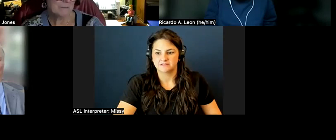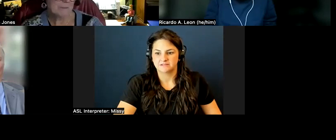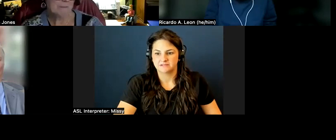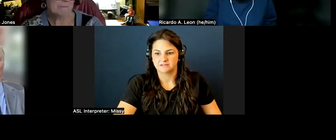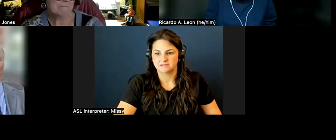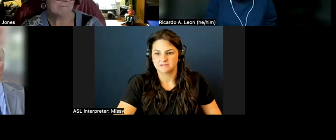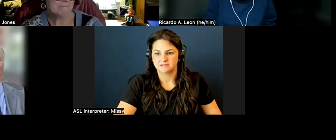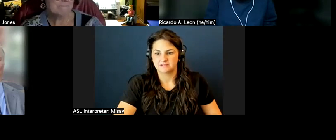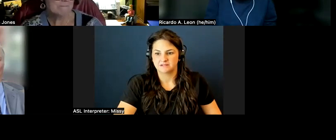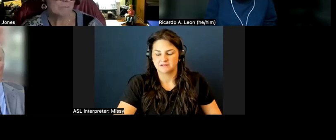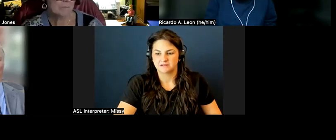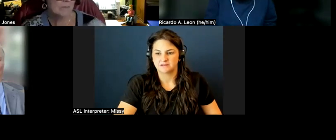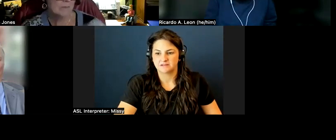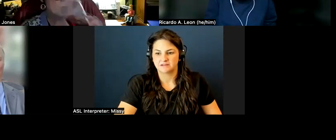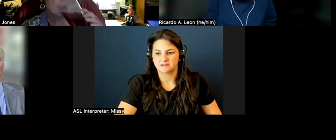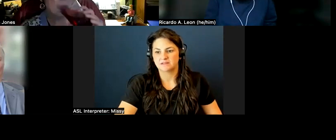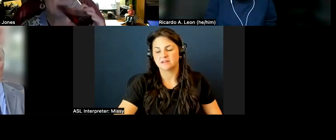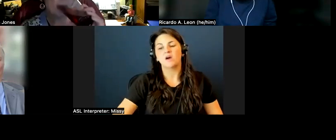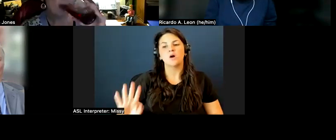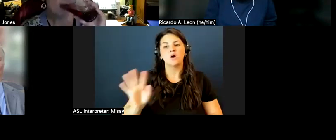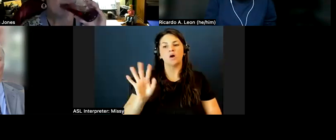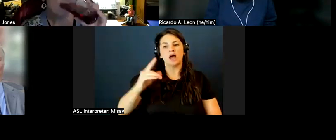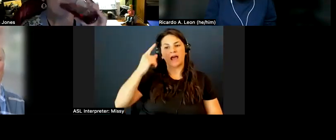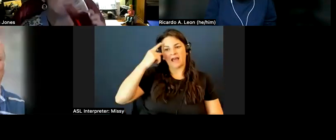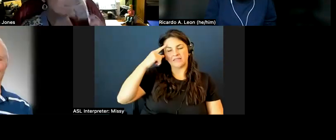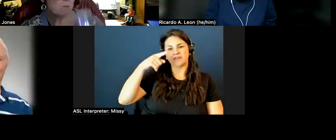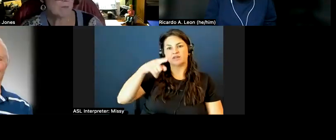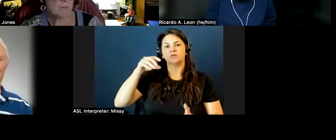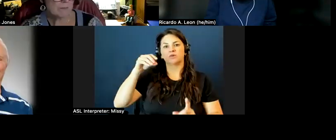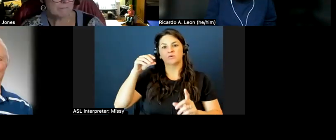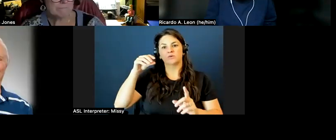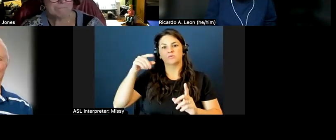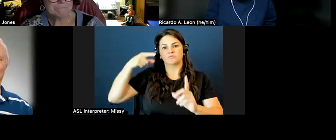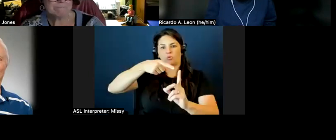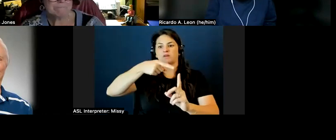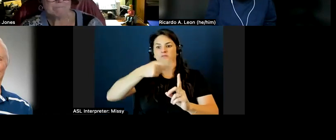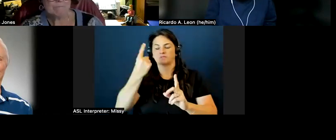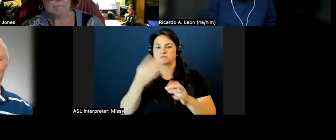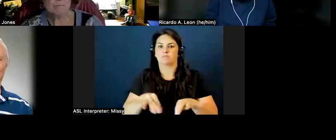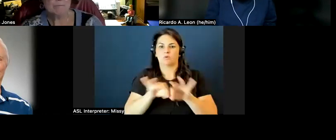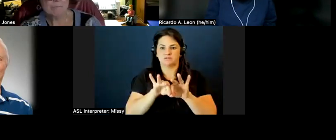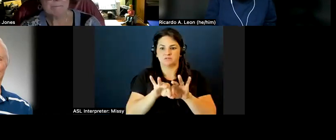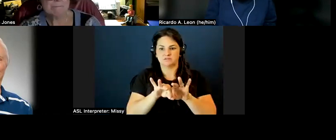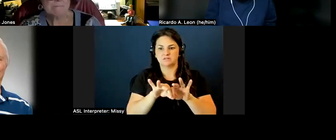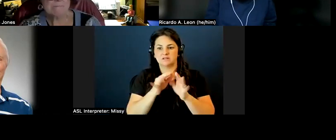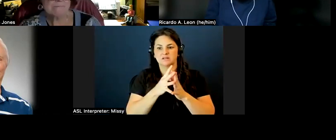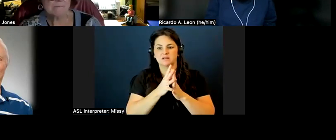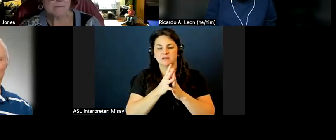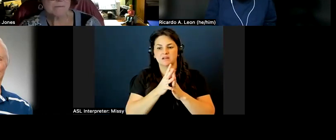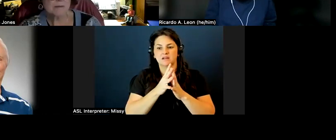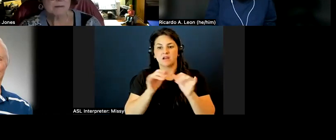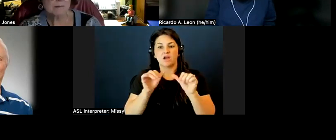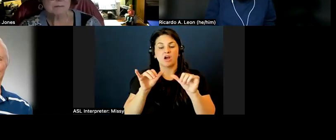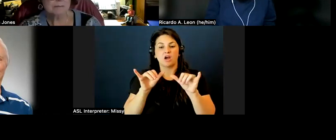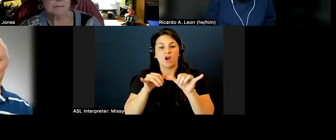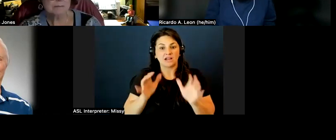So Lex, I think you are pointing out something that's incredibly important. Architects are